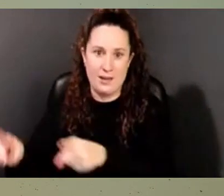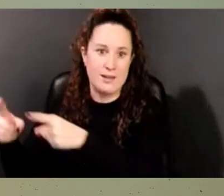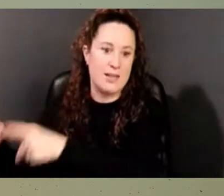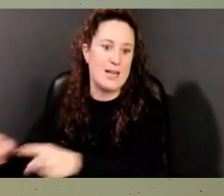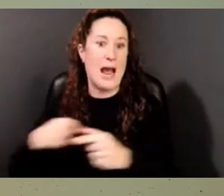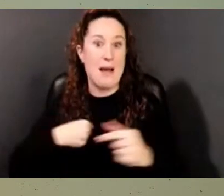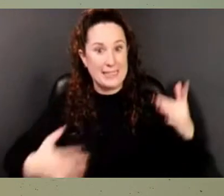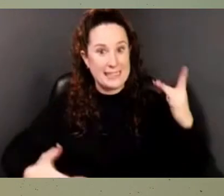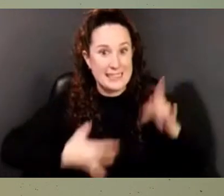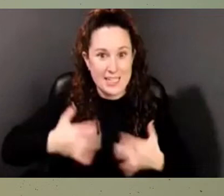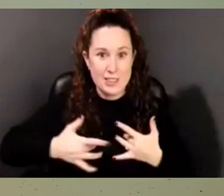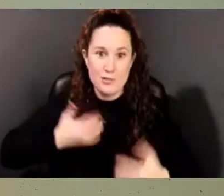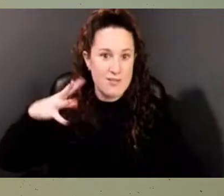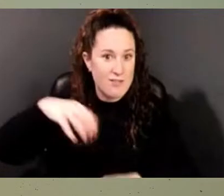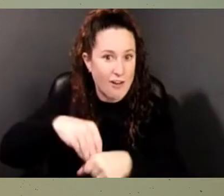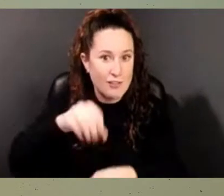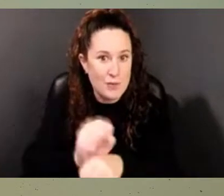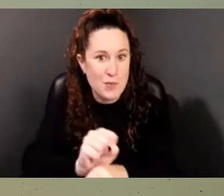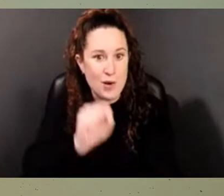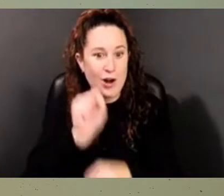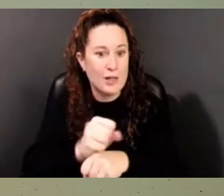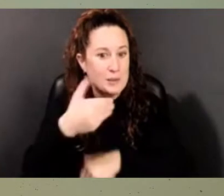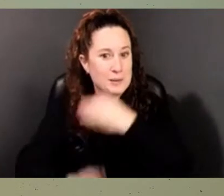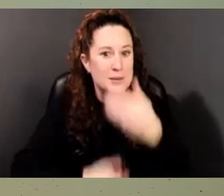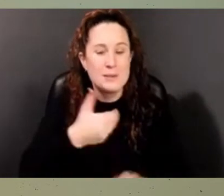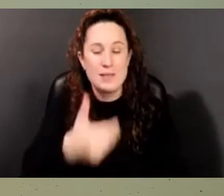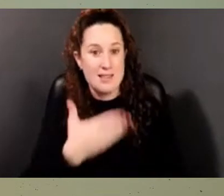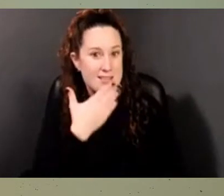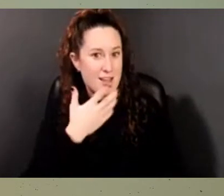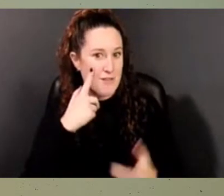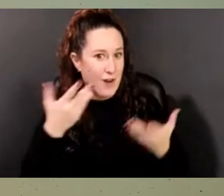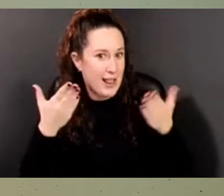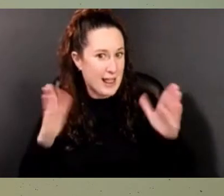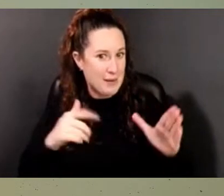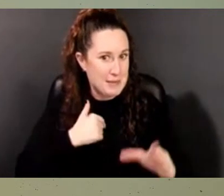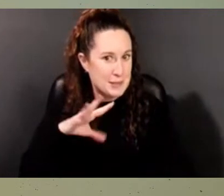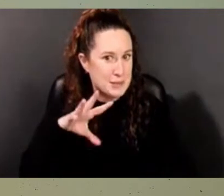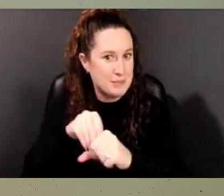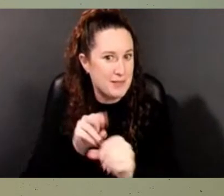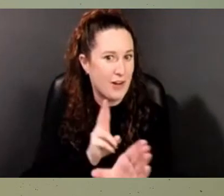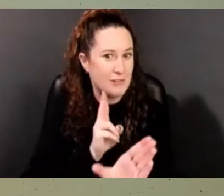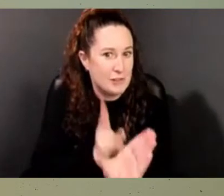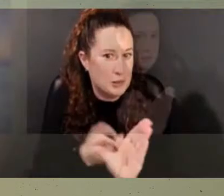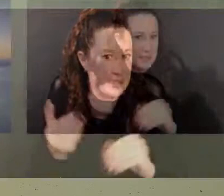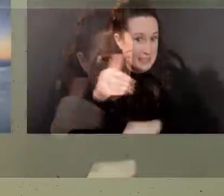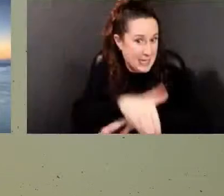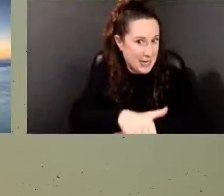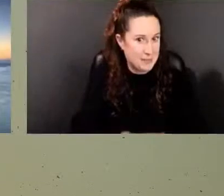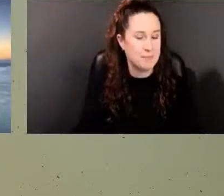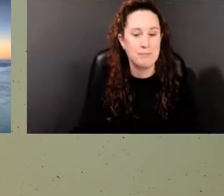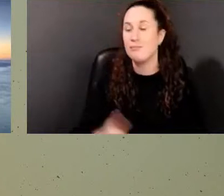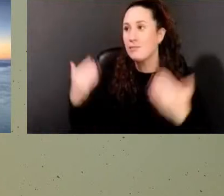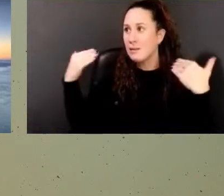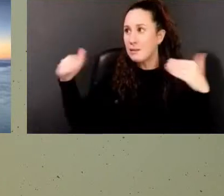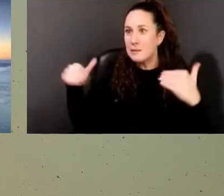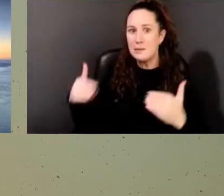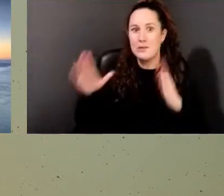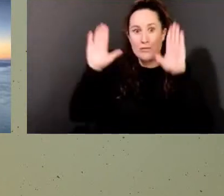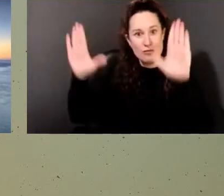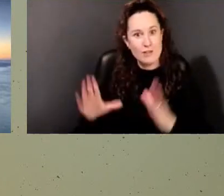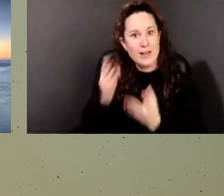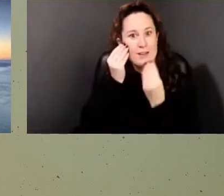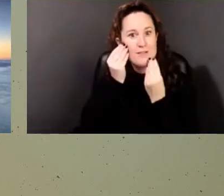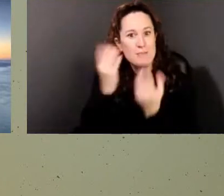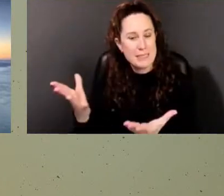excited to be a part of this work. Thank you so much for allowing me to come in and speak. Really great information. Makes